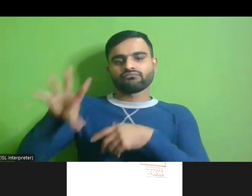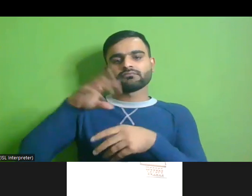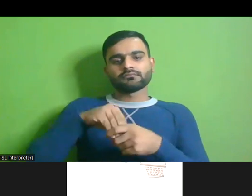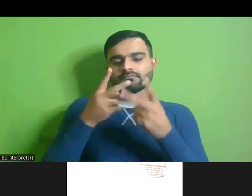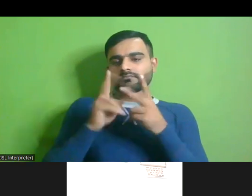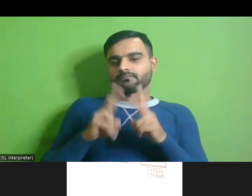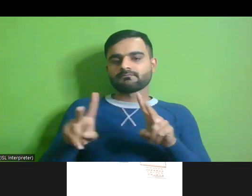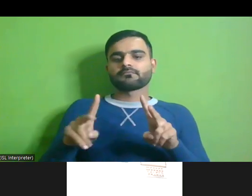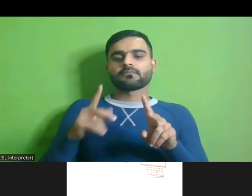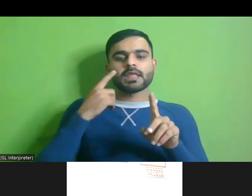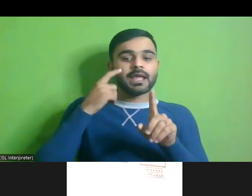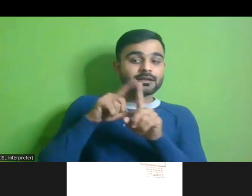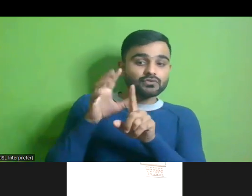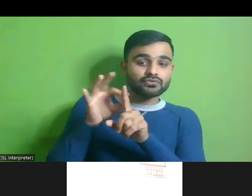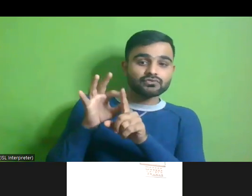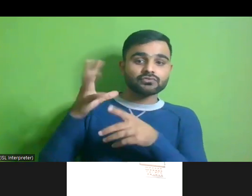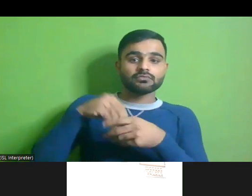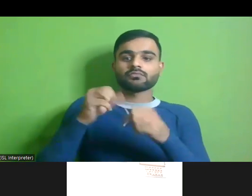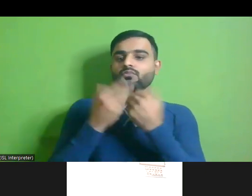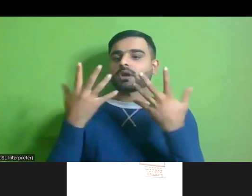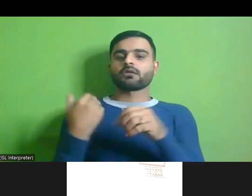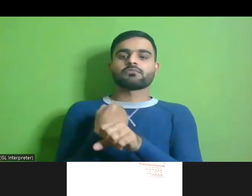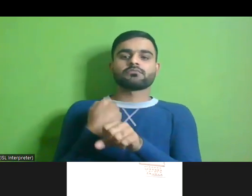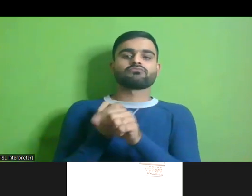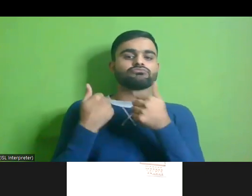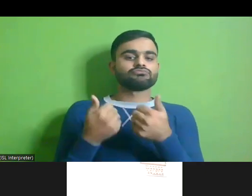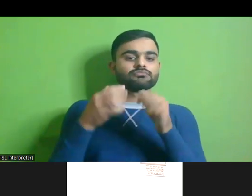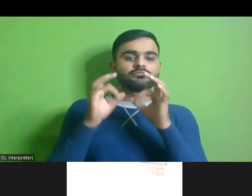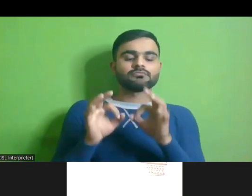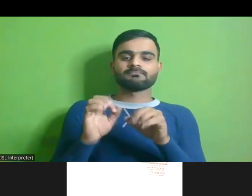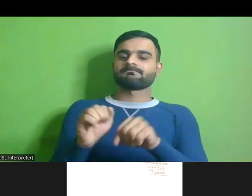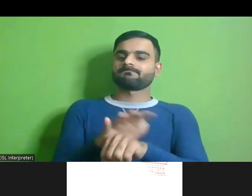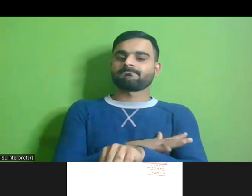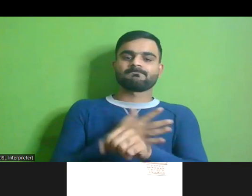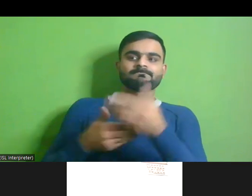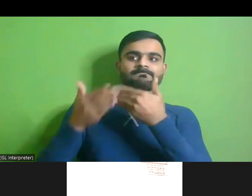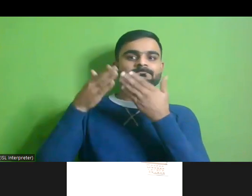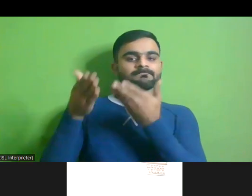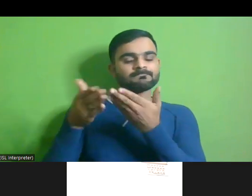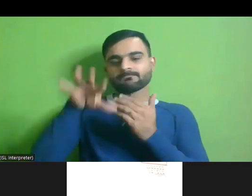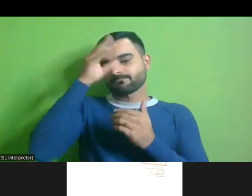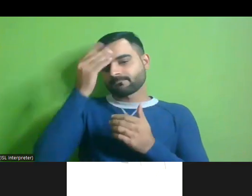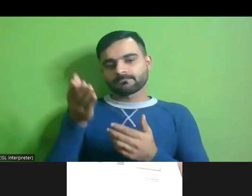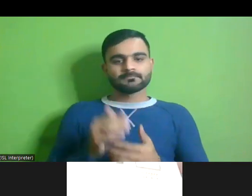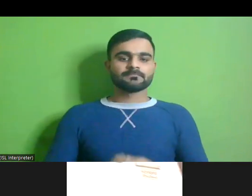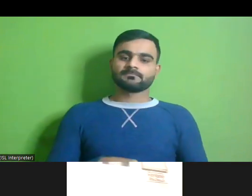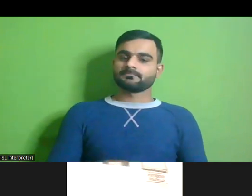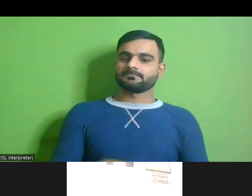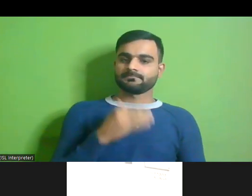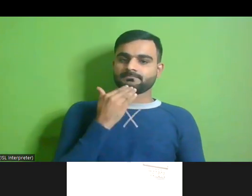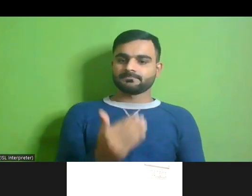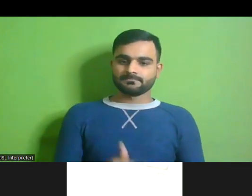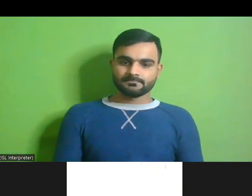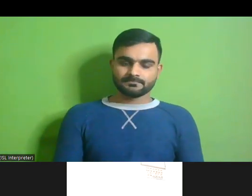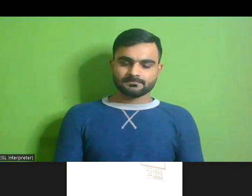kinds of ideologies, but there's also a lot of very good work going on, and I take inspiration from that. Yeah. Thank you.